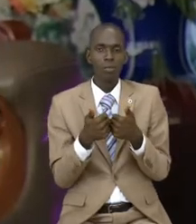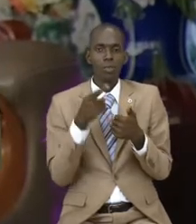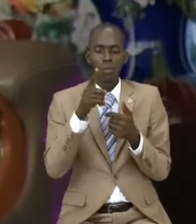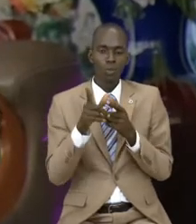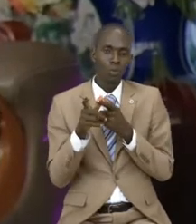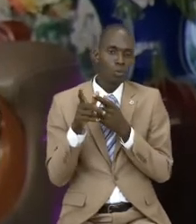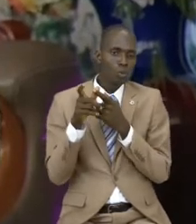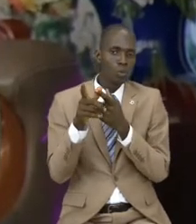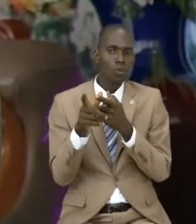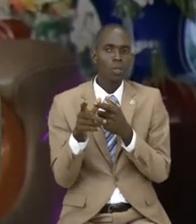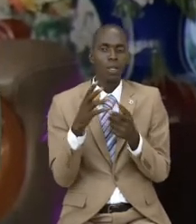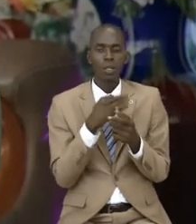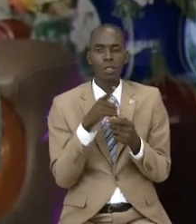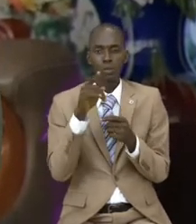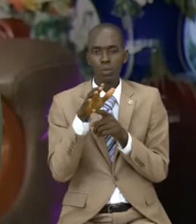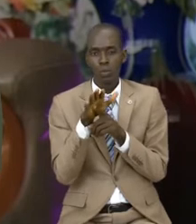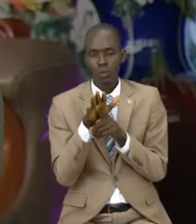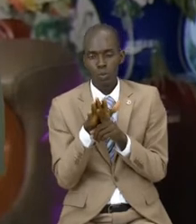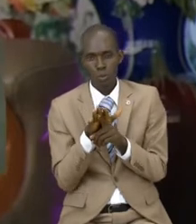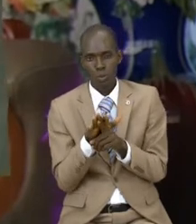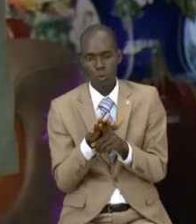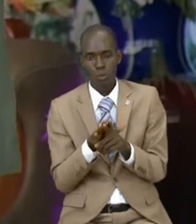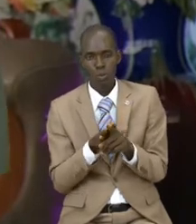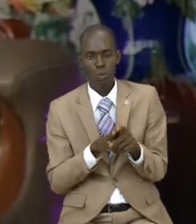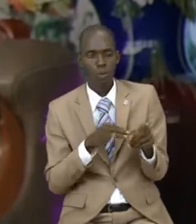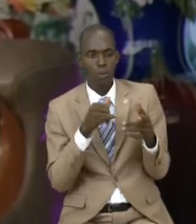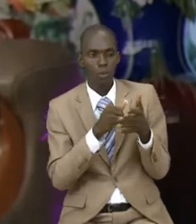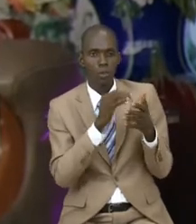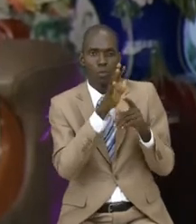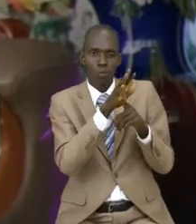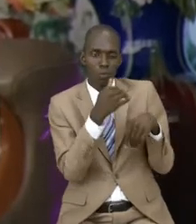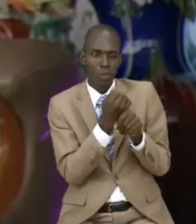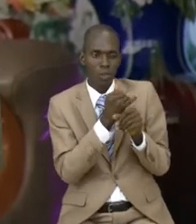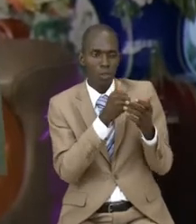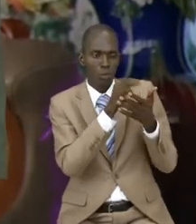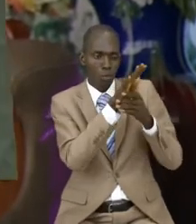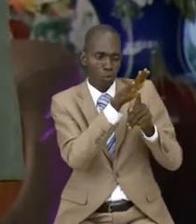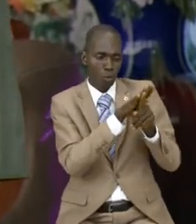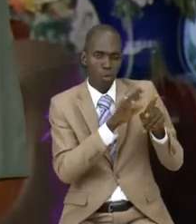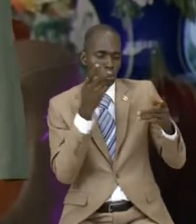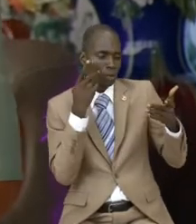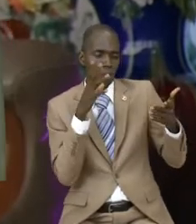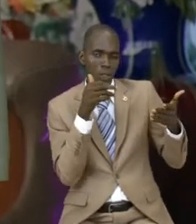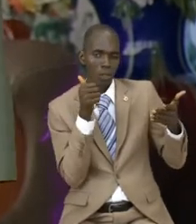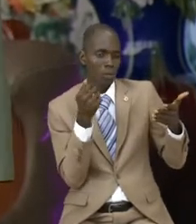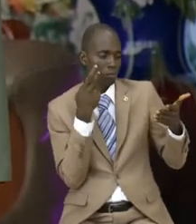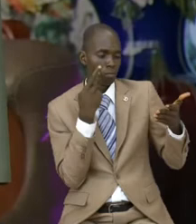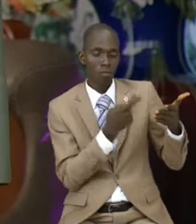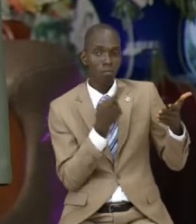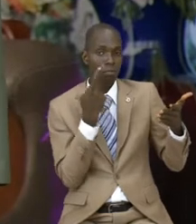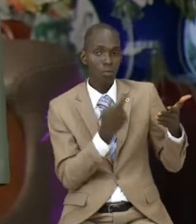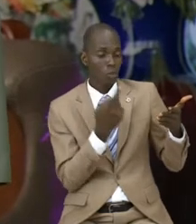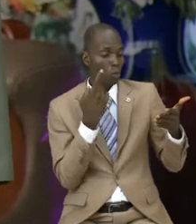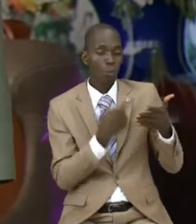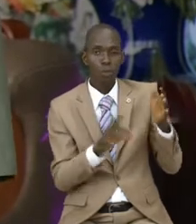race, and they slow down the motion, and you will see himself, and the coach will say, what do you